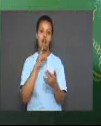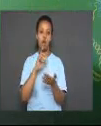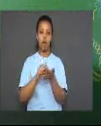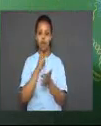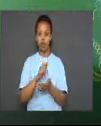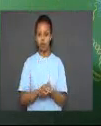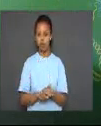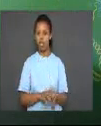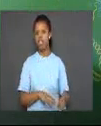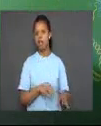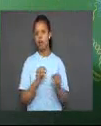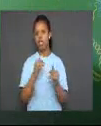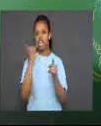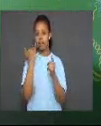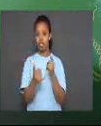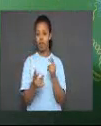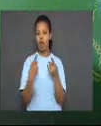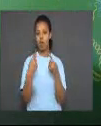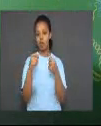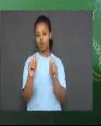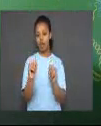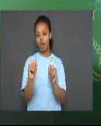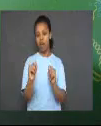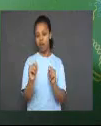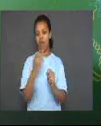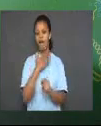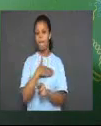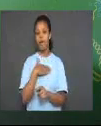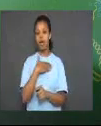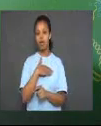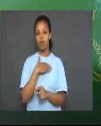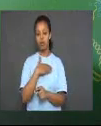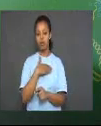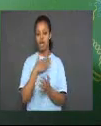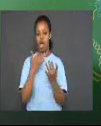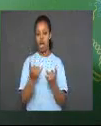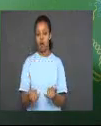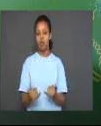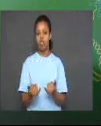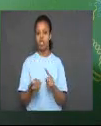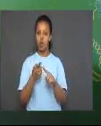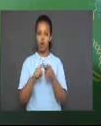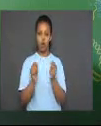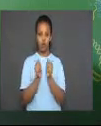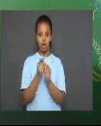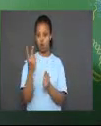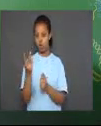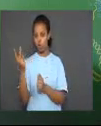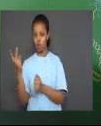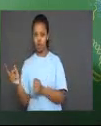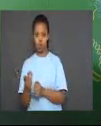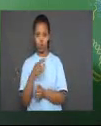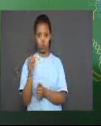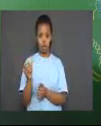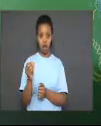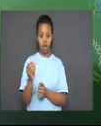Students, for our last activity, please pair up with a partner and explain